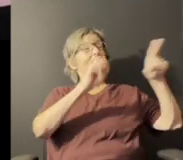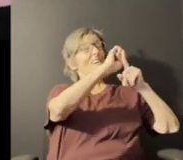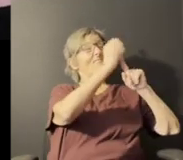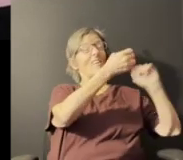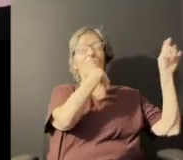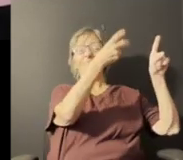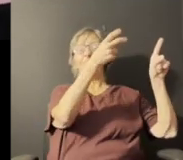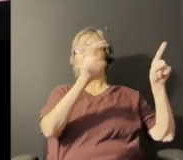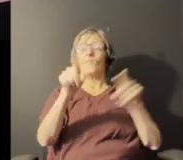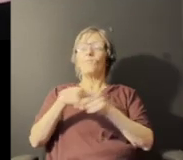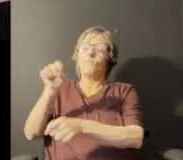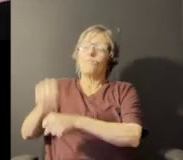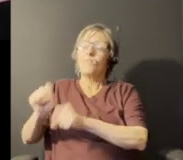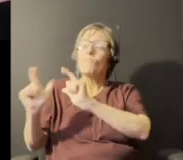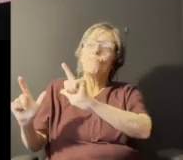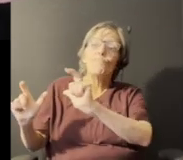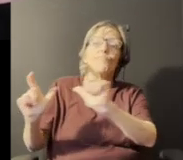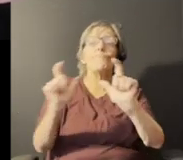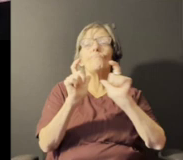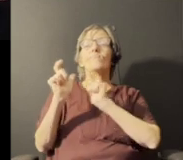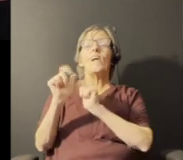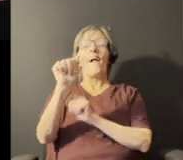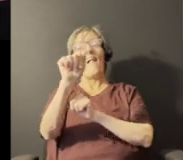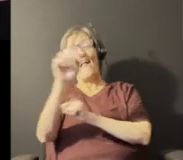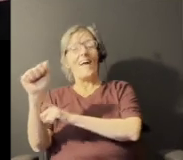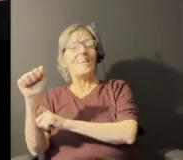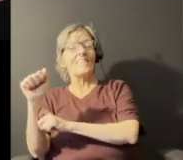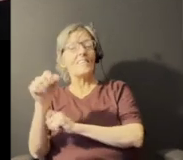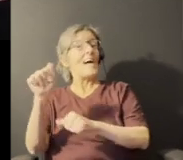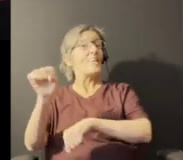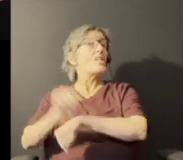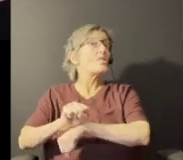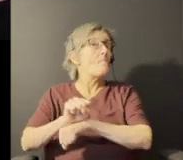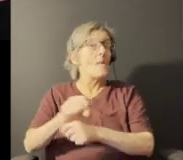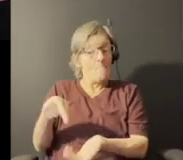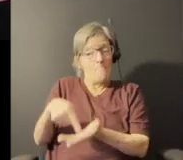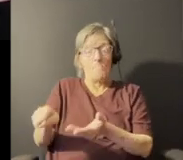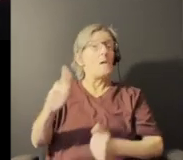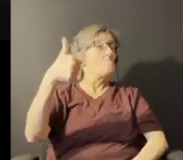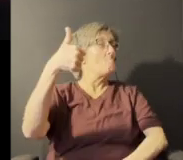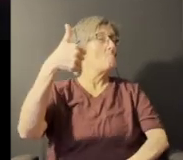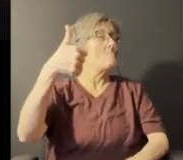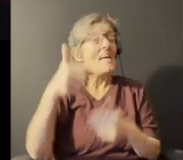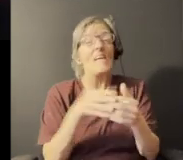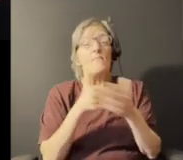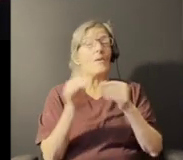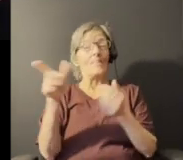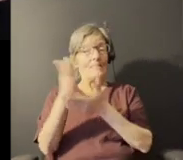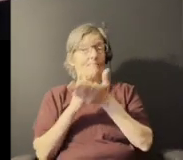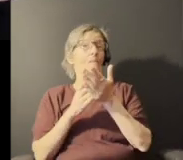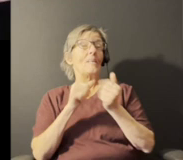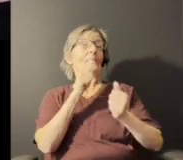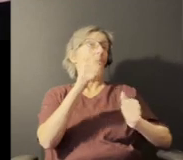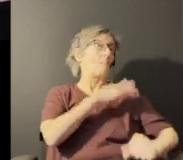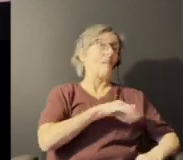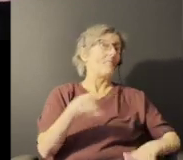environment into doing photography as a job. It paid well, even though these